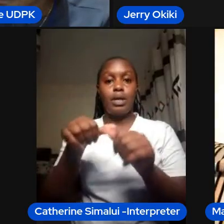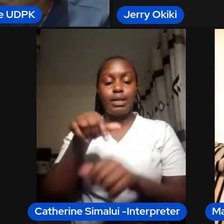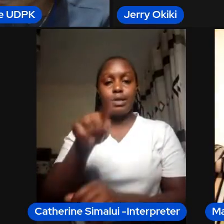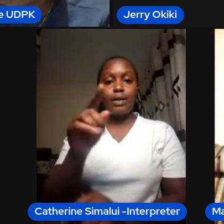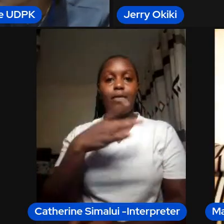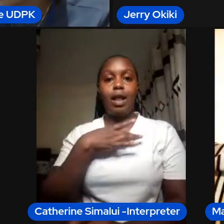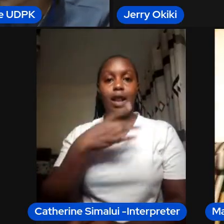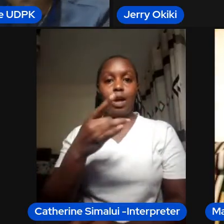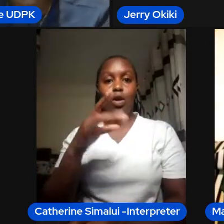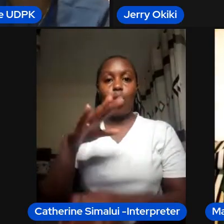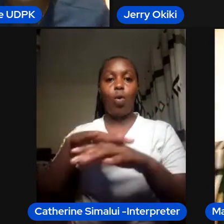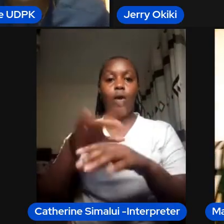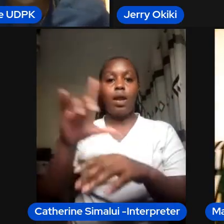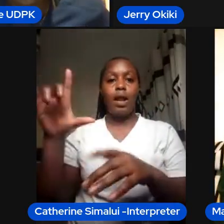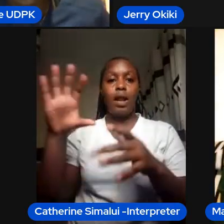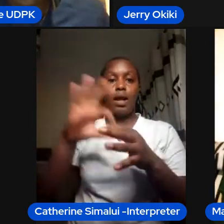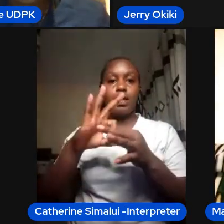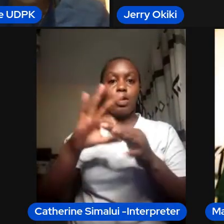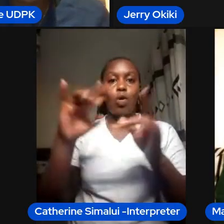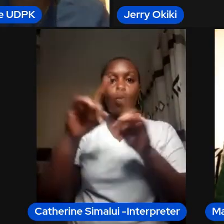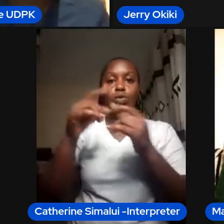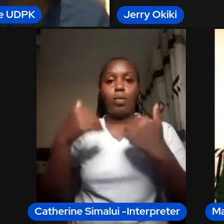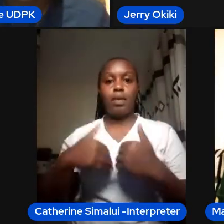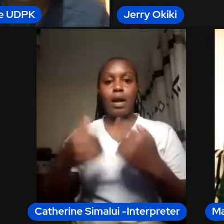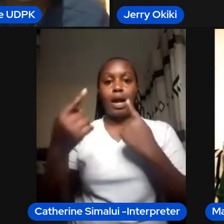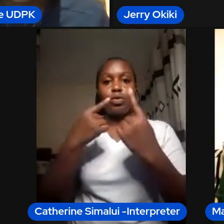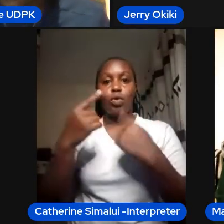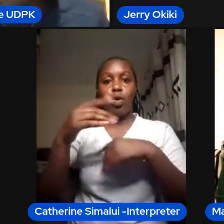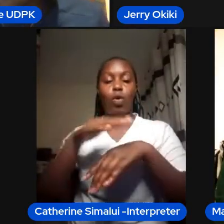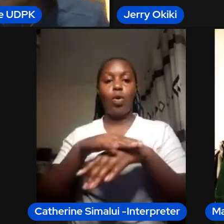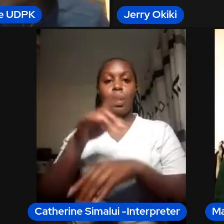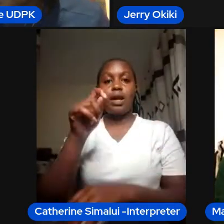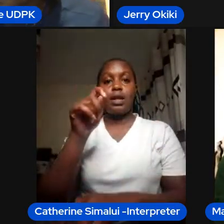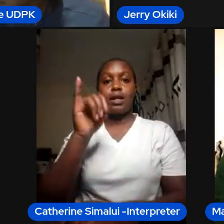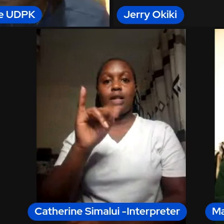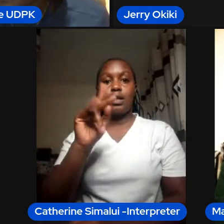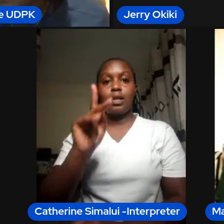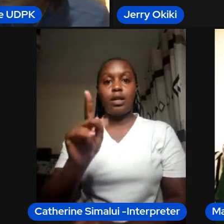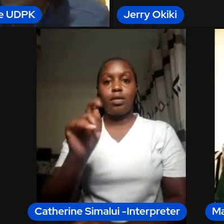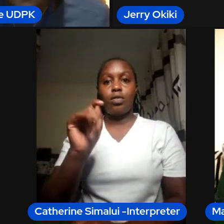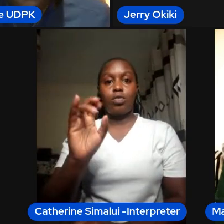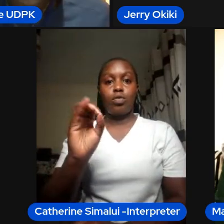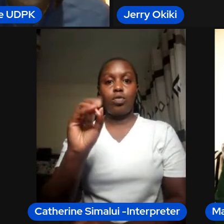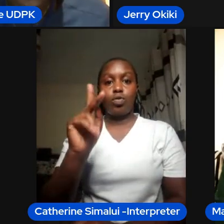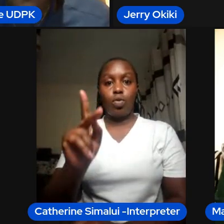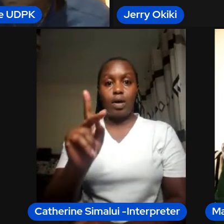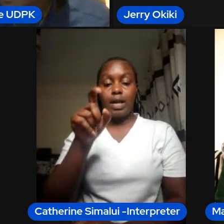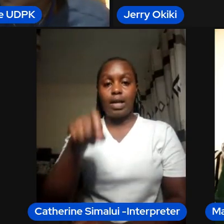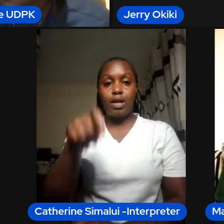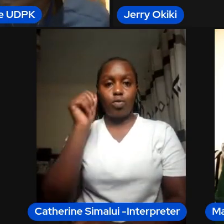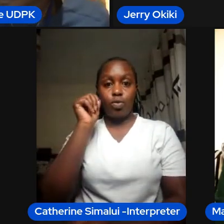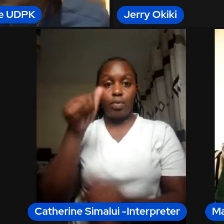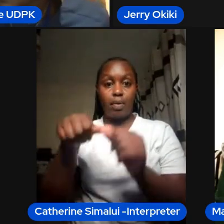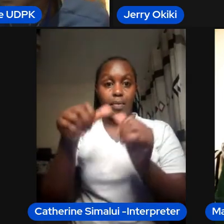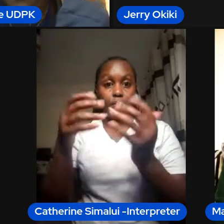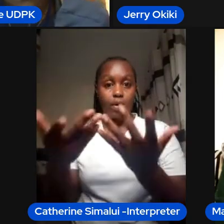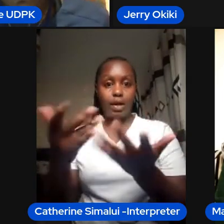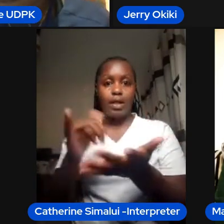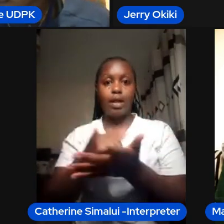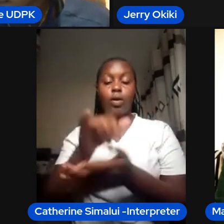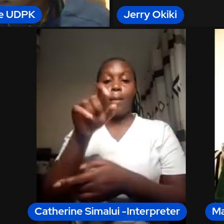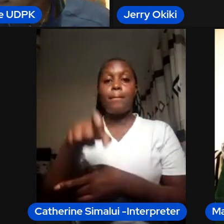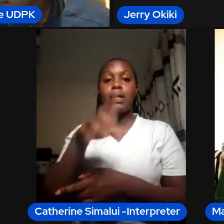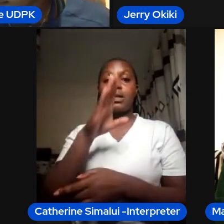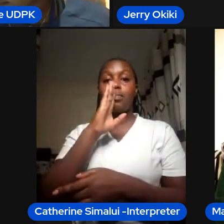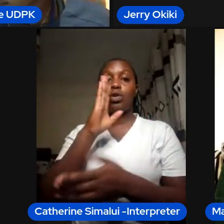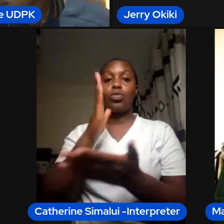talk on maybe TikTok, you see. So you have to remember that you you have to stay true to yourself. And so when you're collaborating